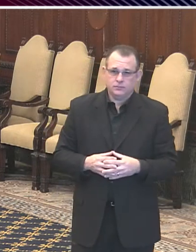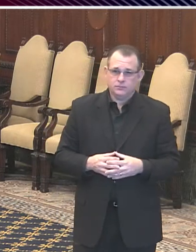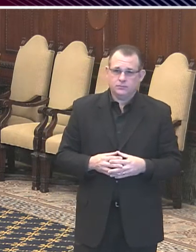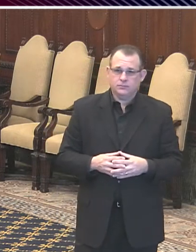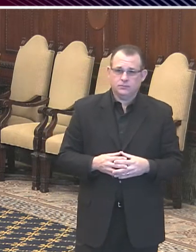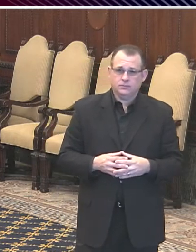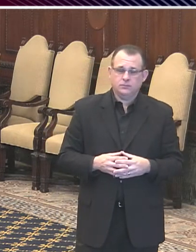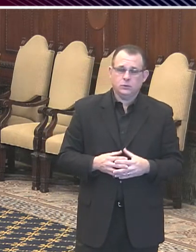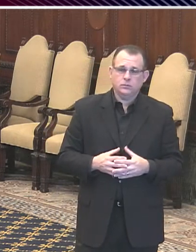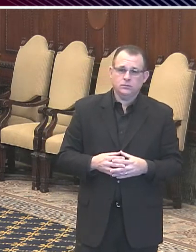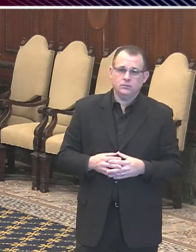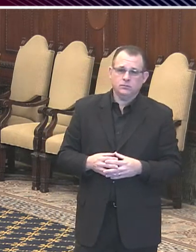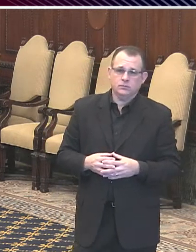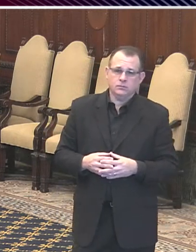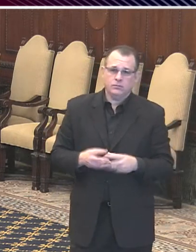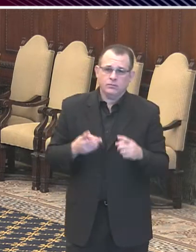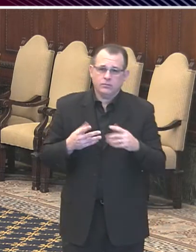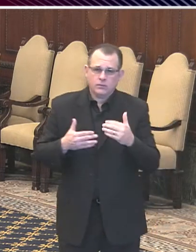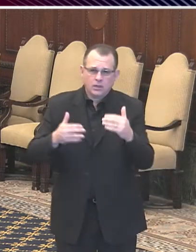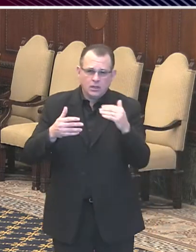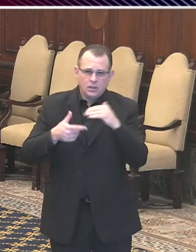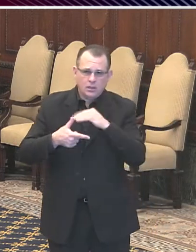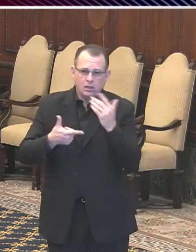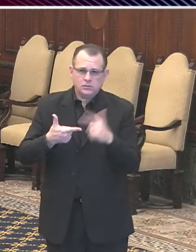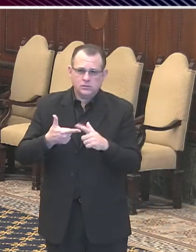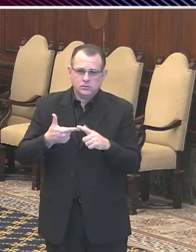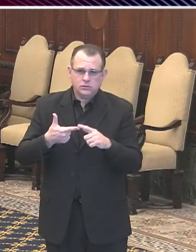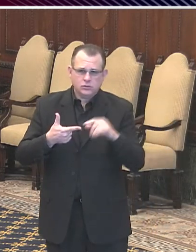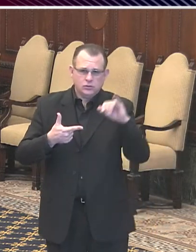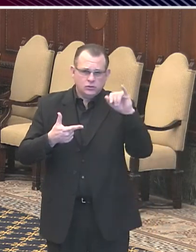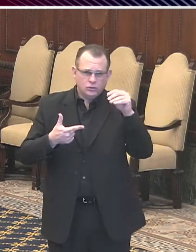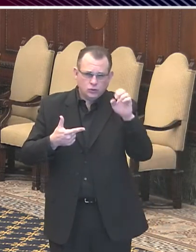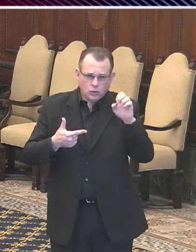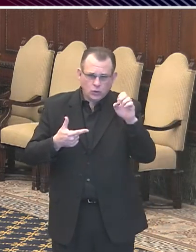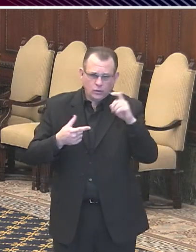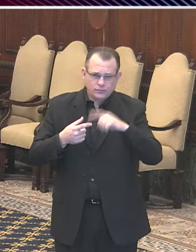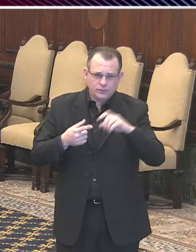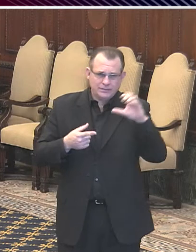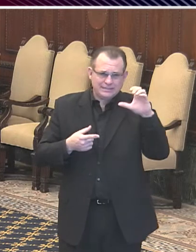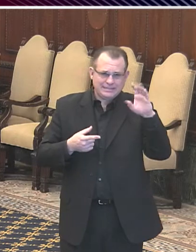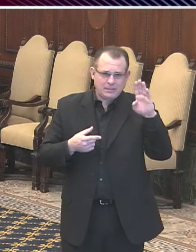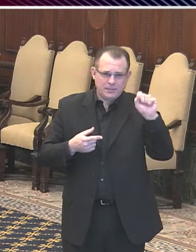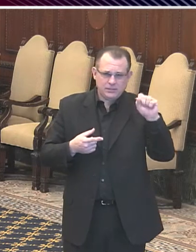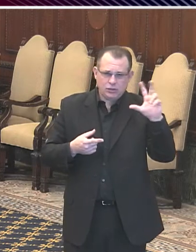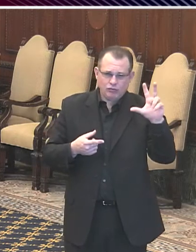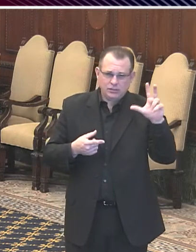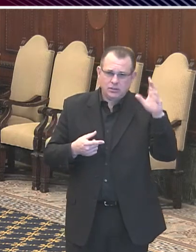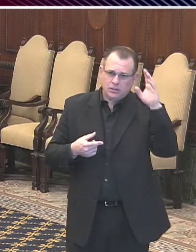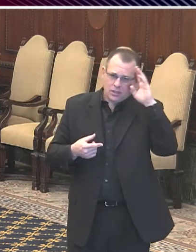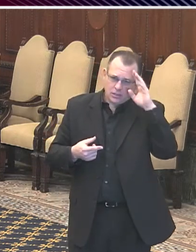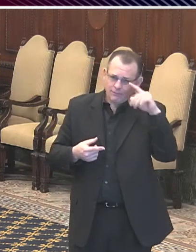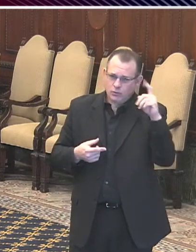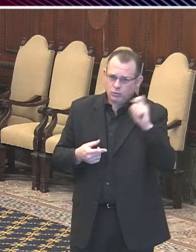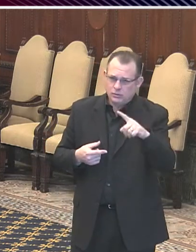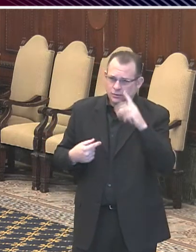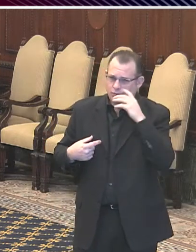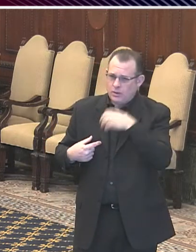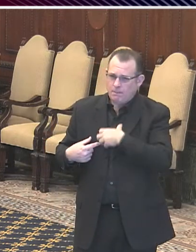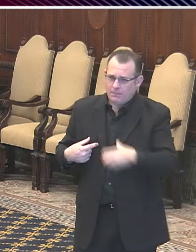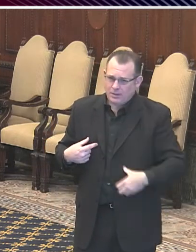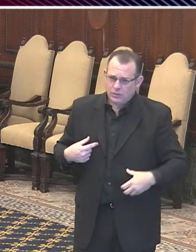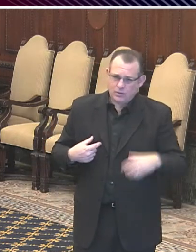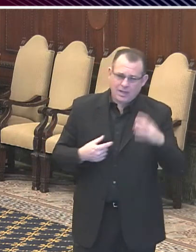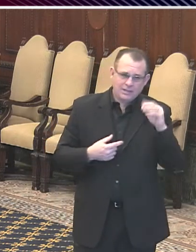We're going to go to Joe Holden with CBS 3 now. Hi, folks. Good afternoon. Question either for the mayor or for